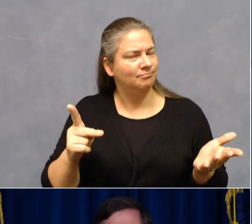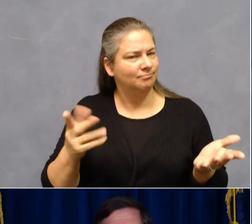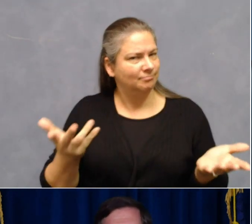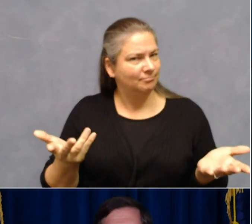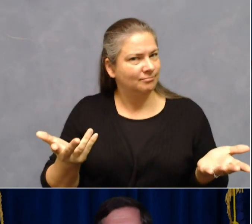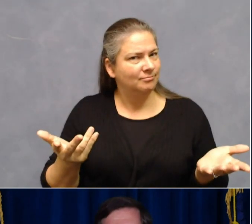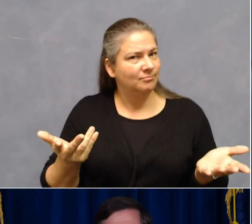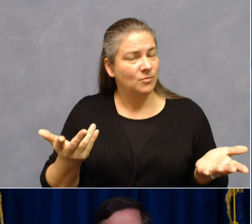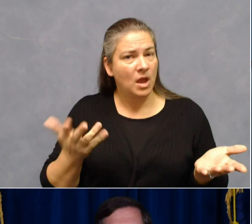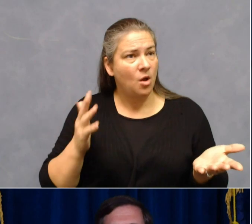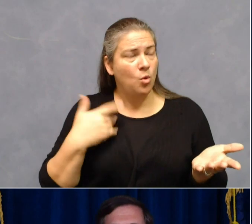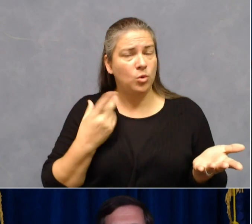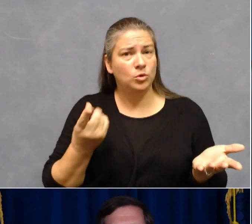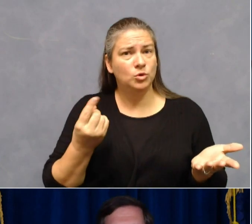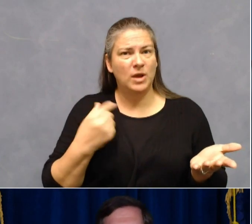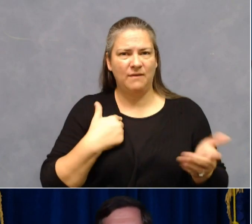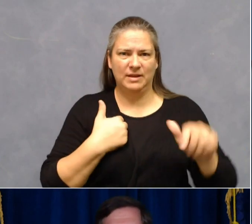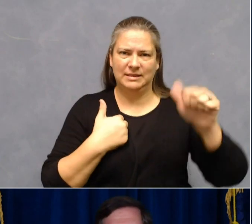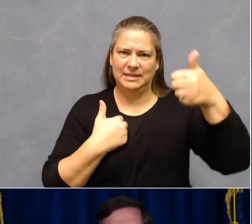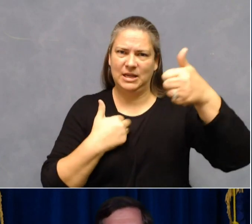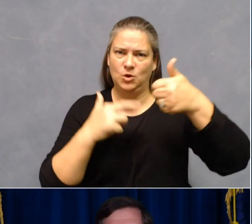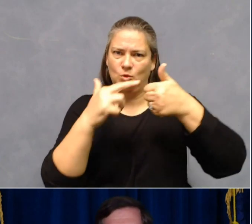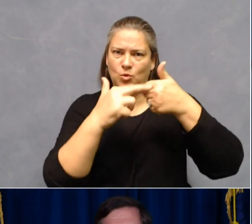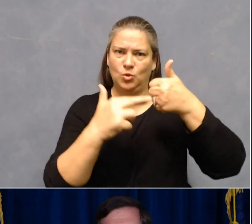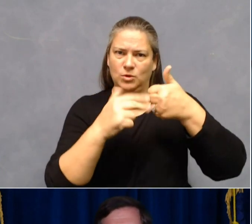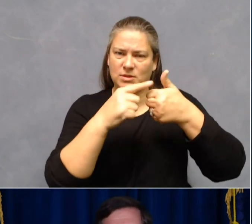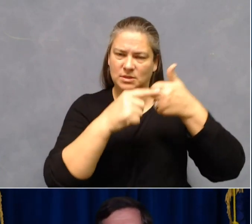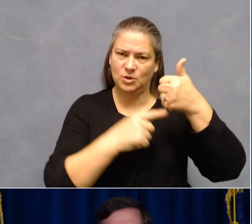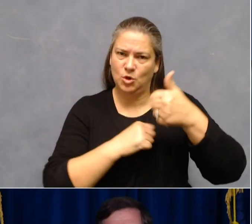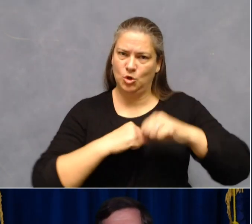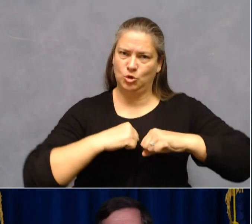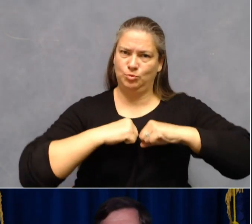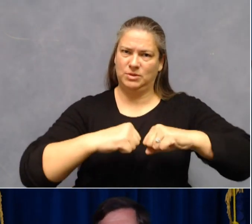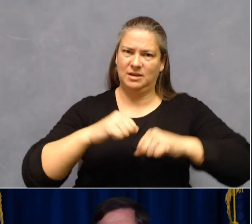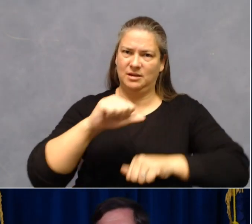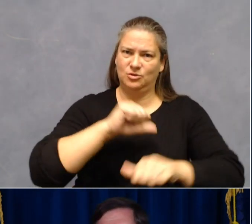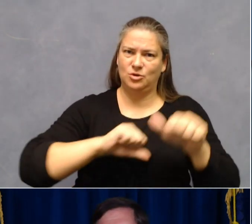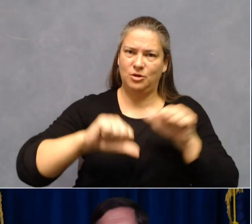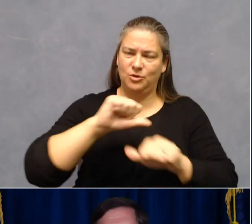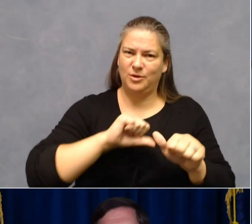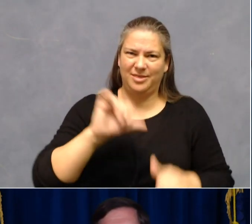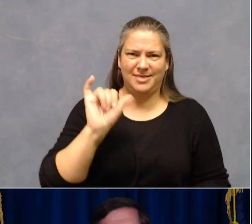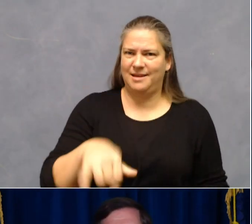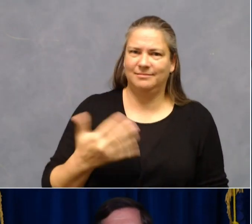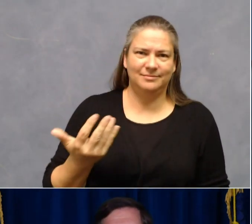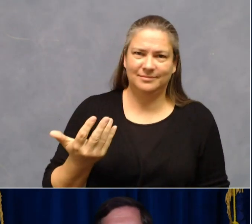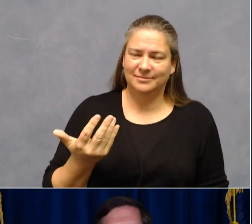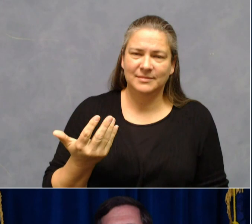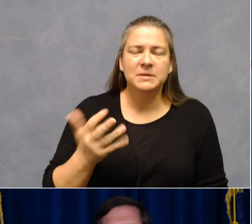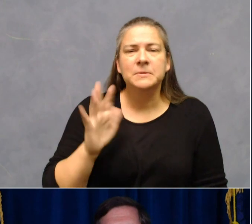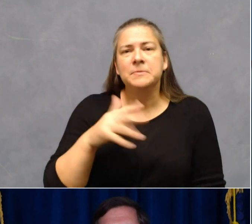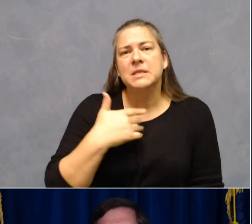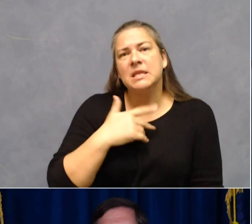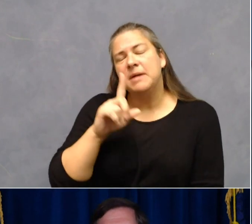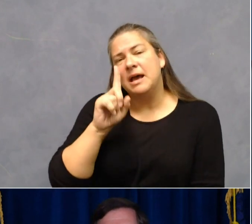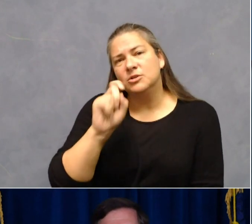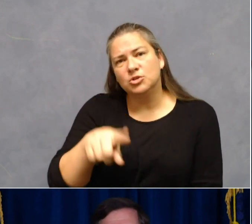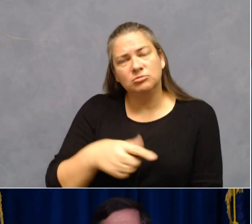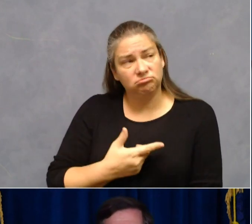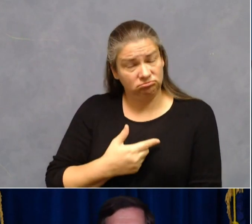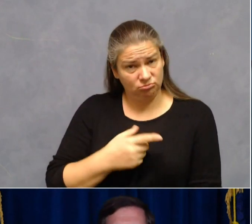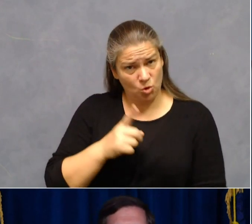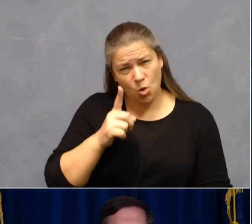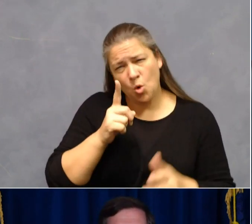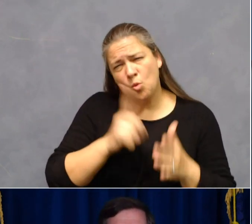follow 10 simple rules to protect one another. So as I end, let me ask you, what are you willing to do